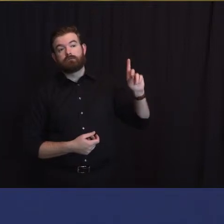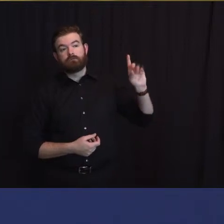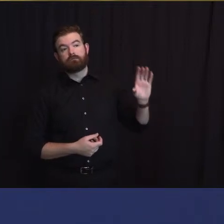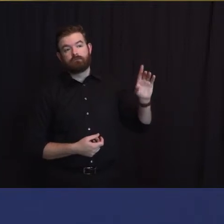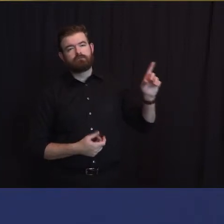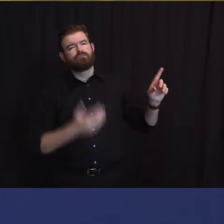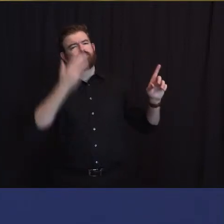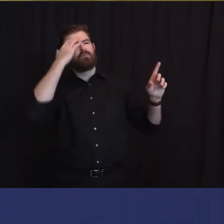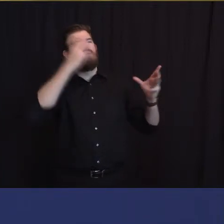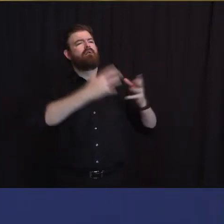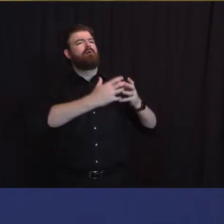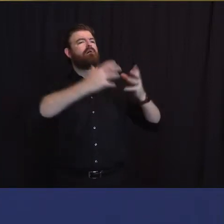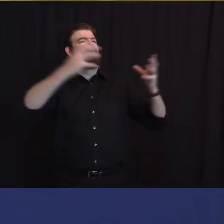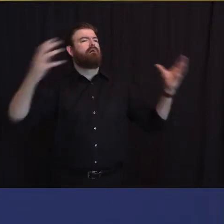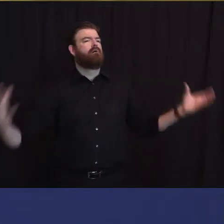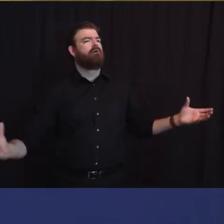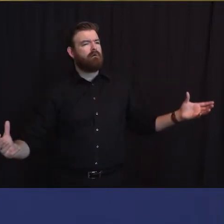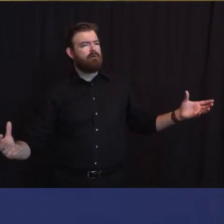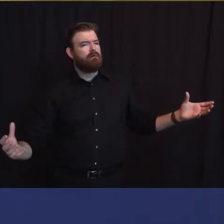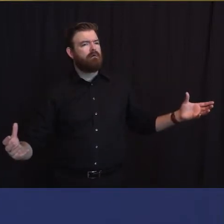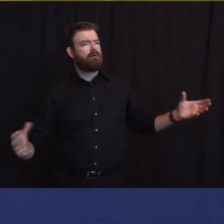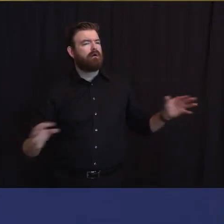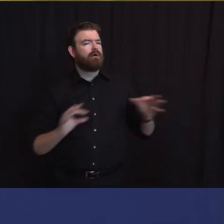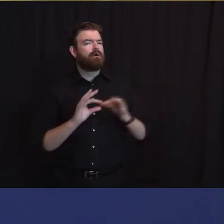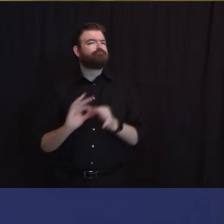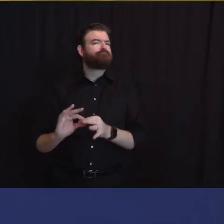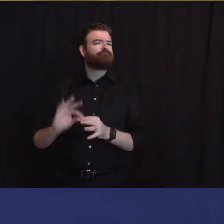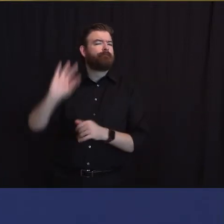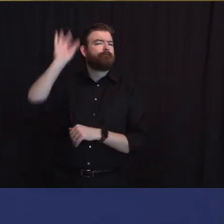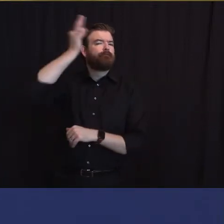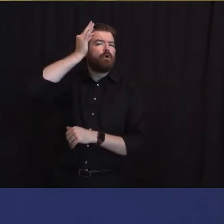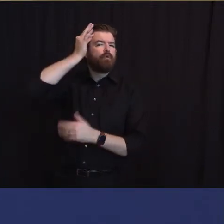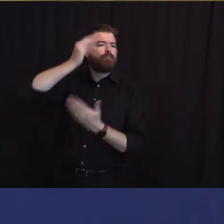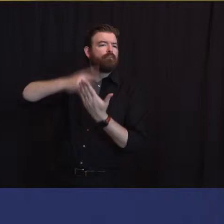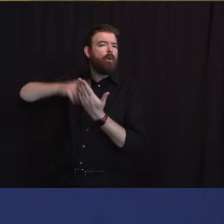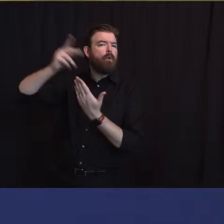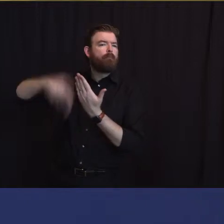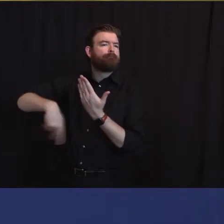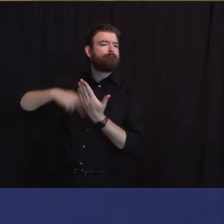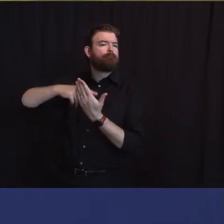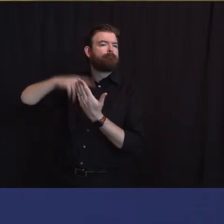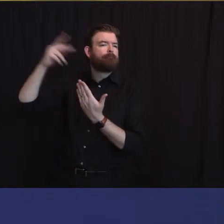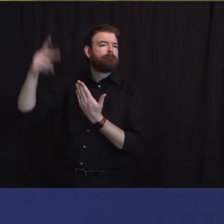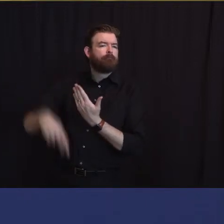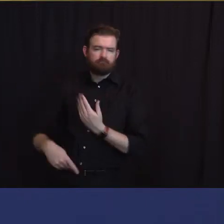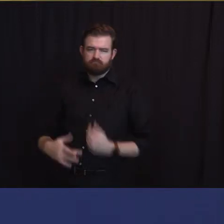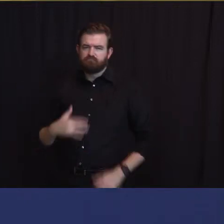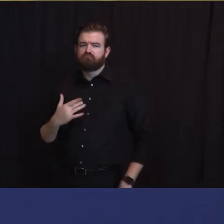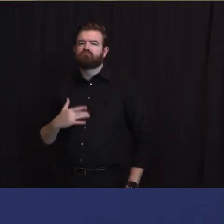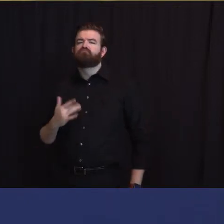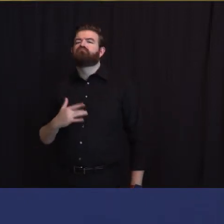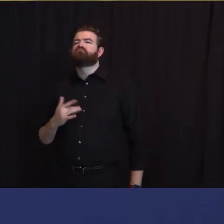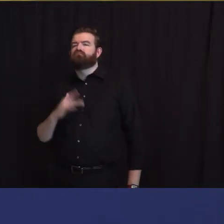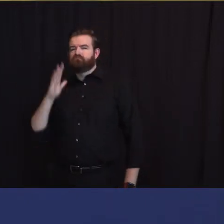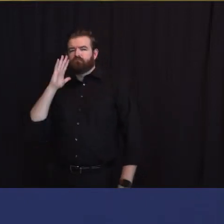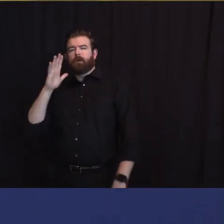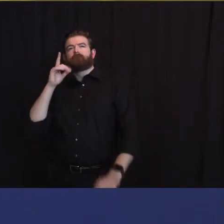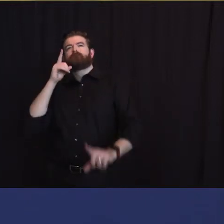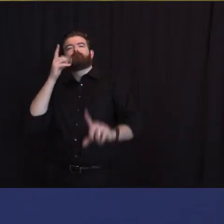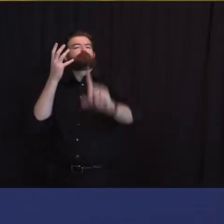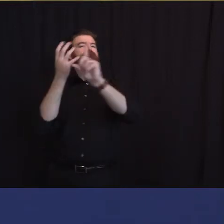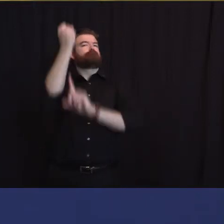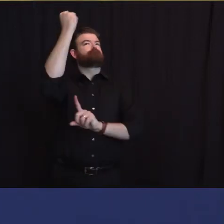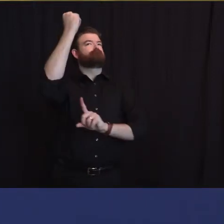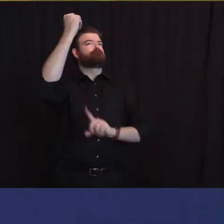and folks who have a Jersey affiliation, suggests we'll get there, but we will not get there without a lot